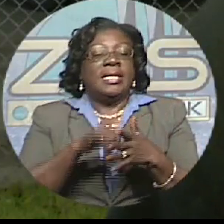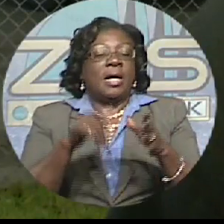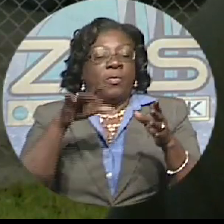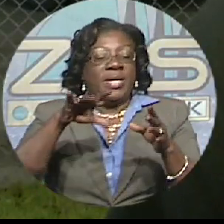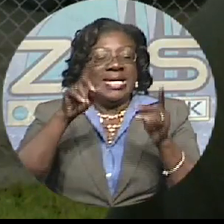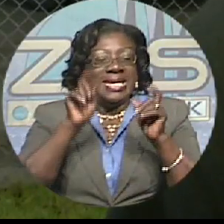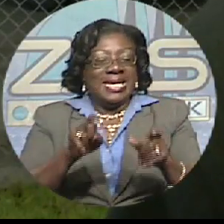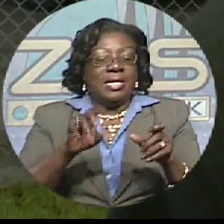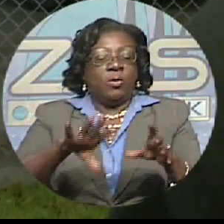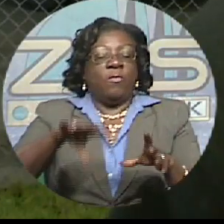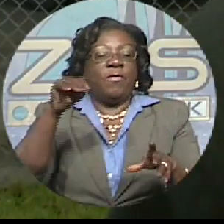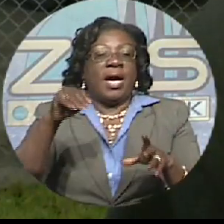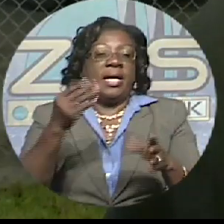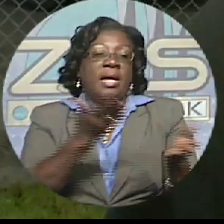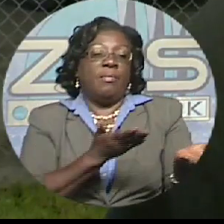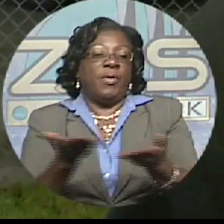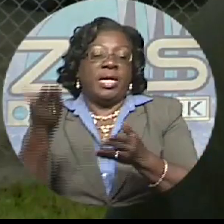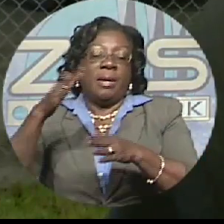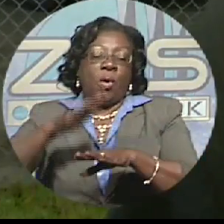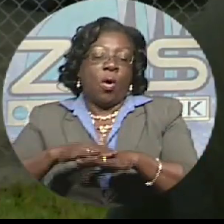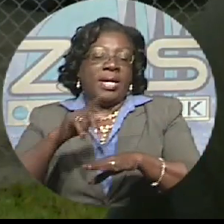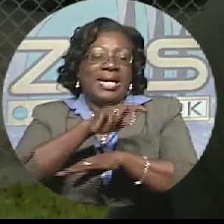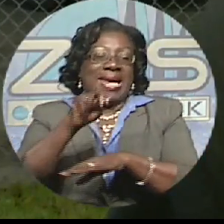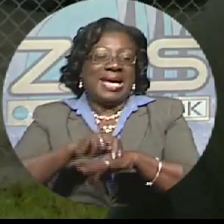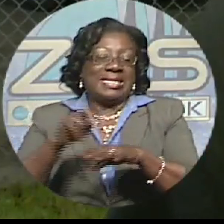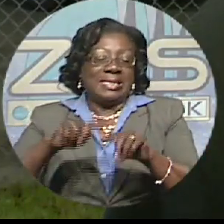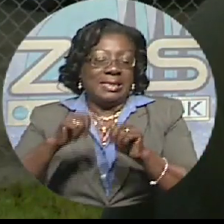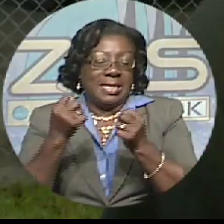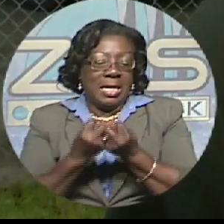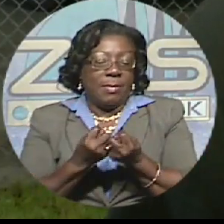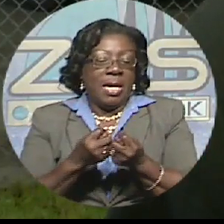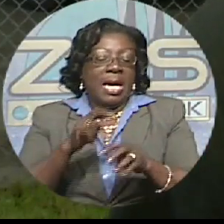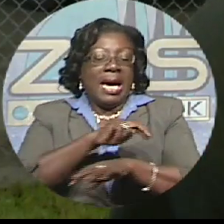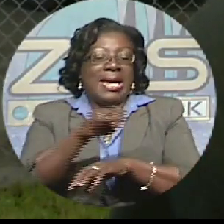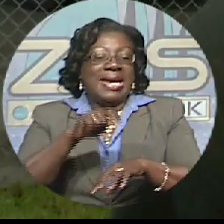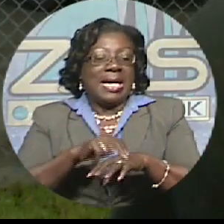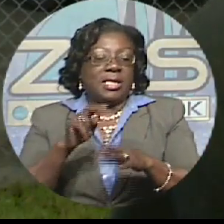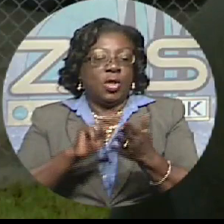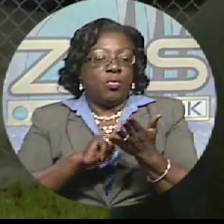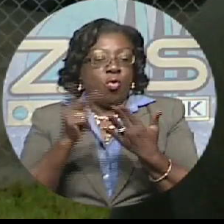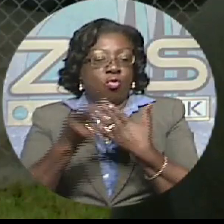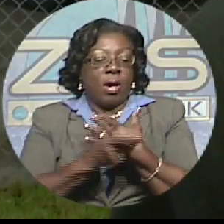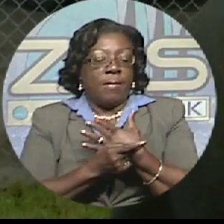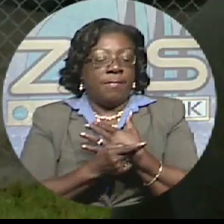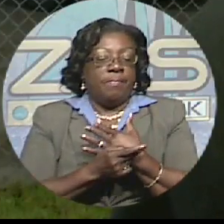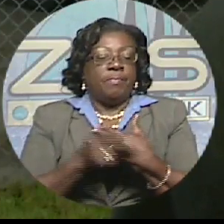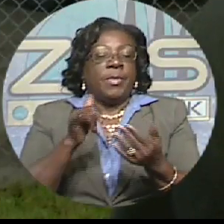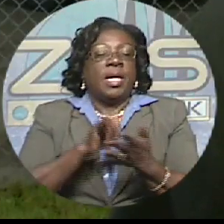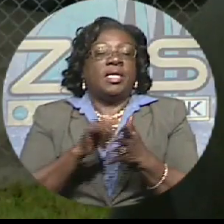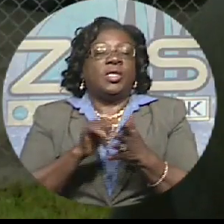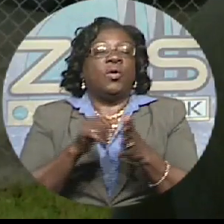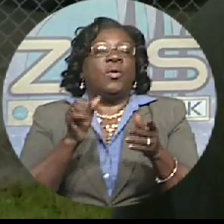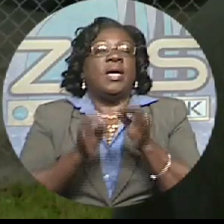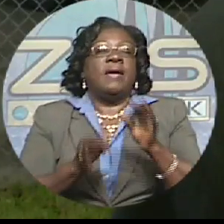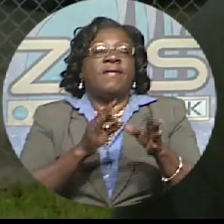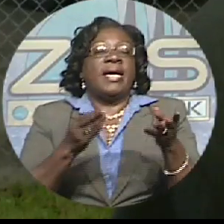and come to our national team workouts and try to be a part of our national program. You know I'm all about youth development. And so if I can have